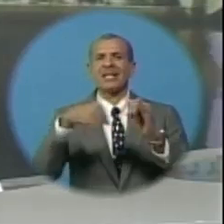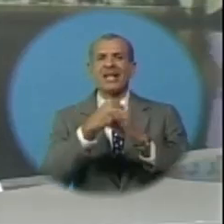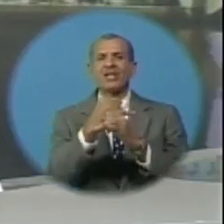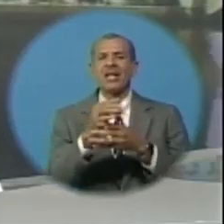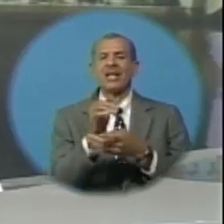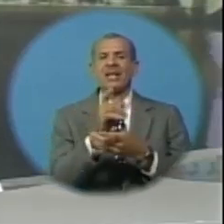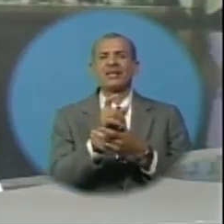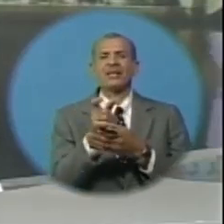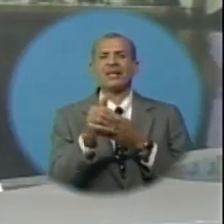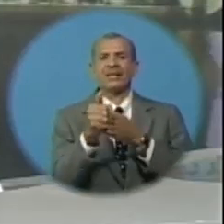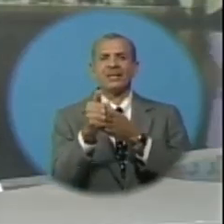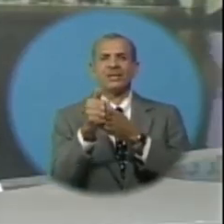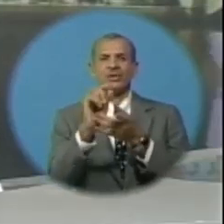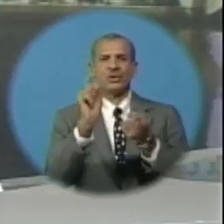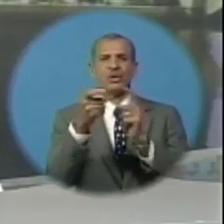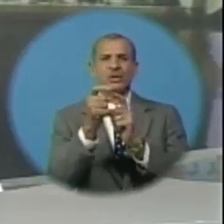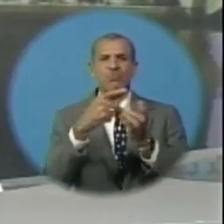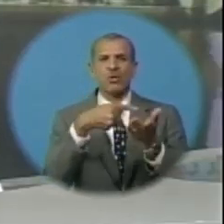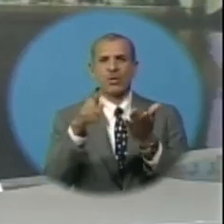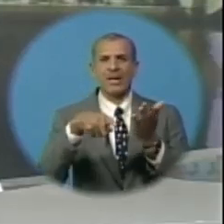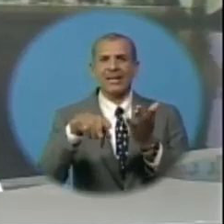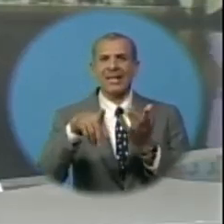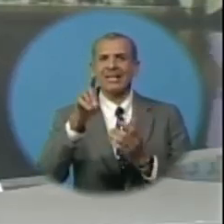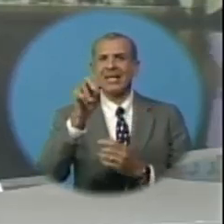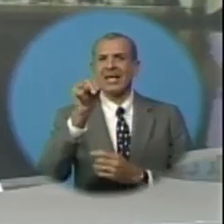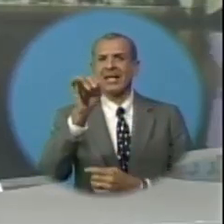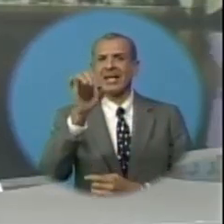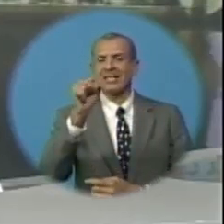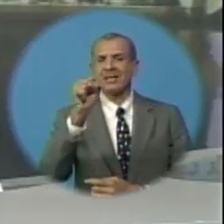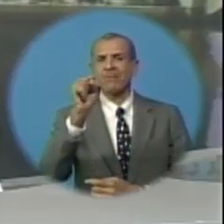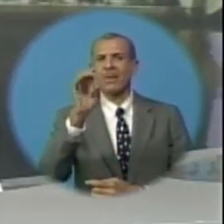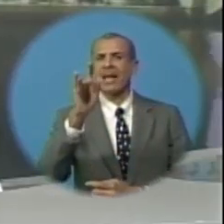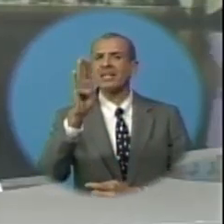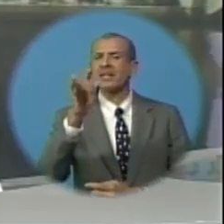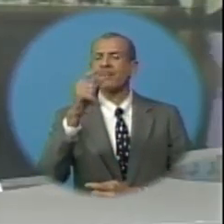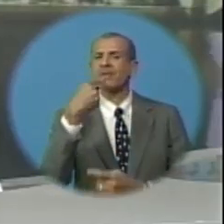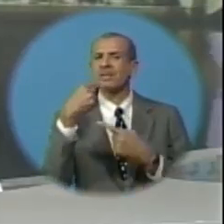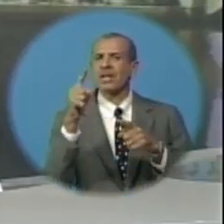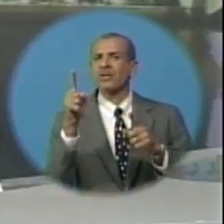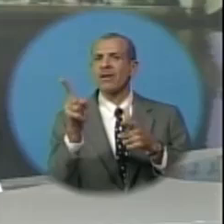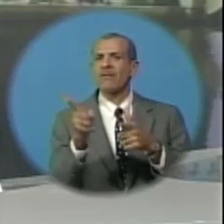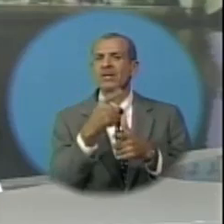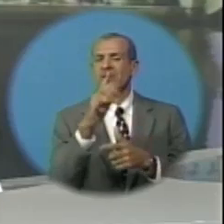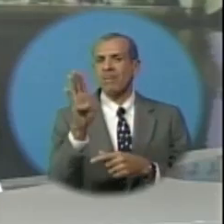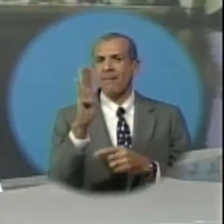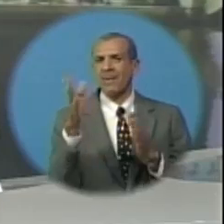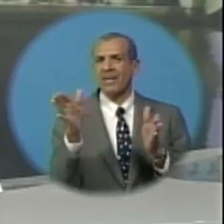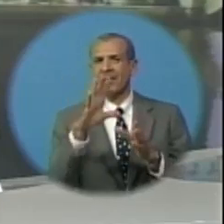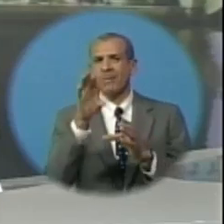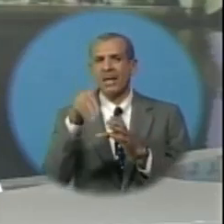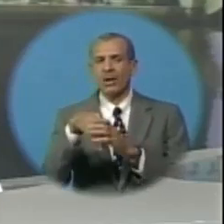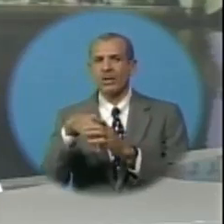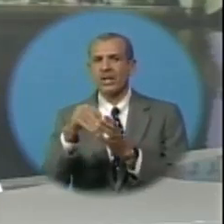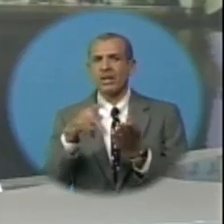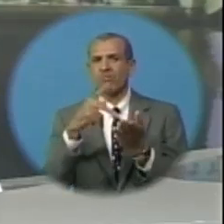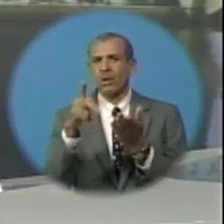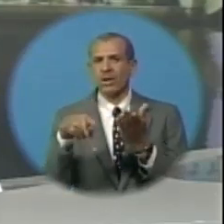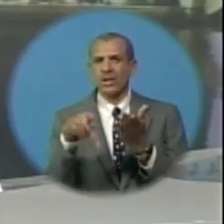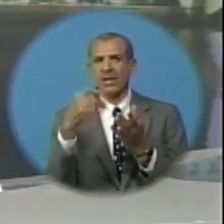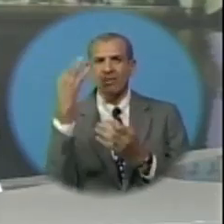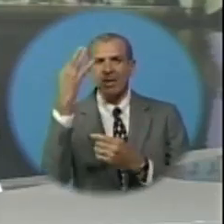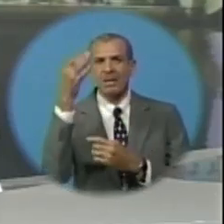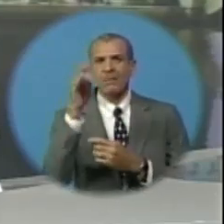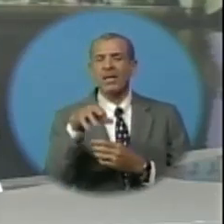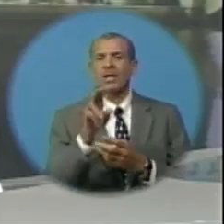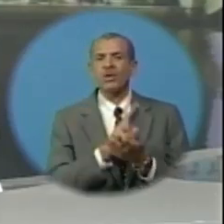Change program. CBC's own Denise Blackman was announced this morning as the first ever Barbadian to be included in the project created